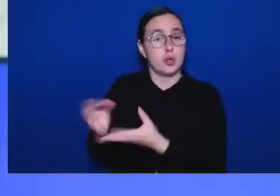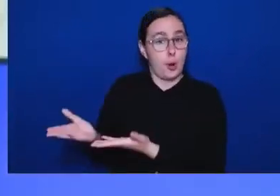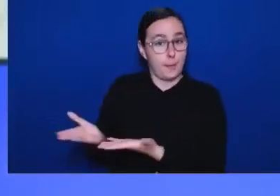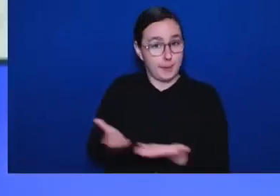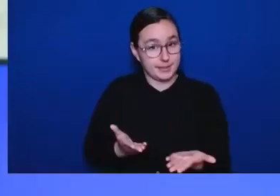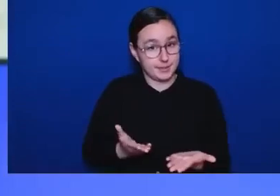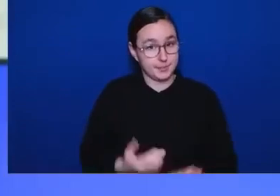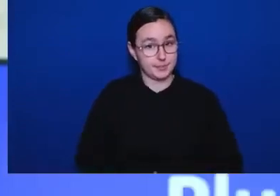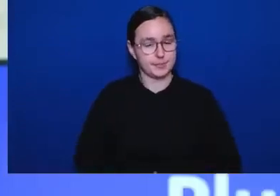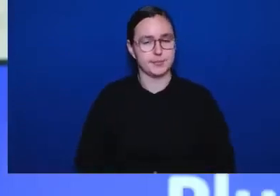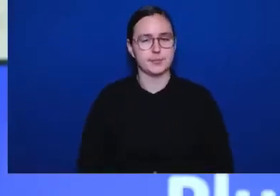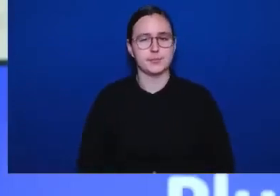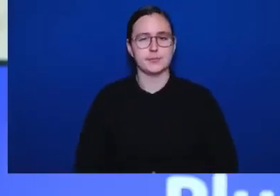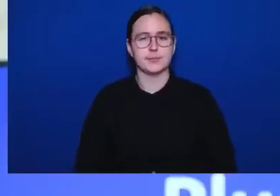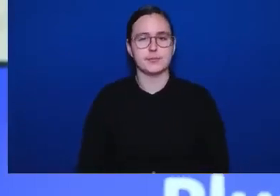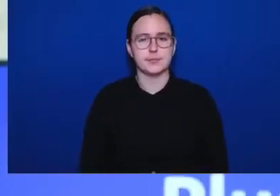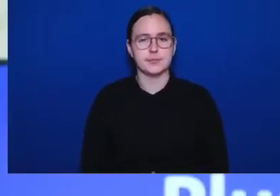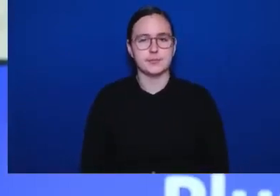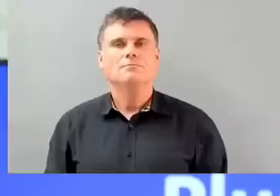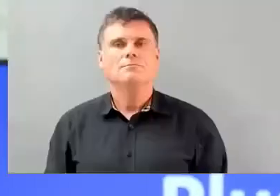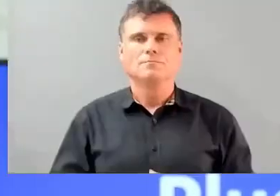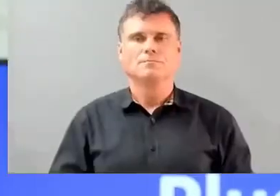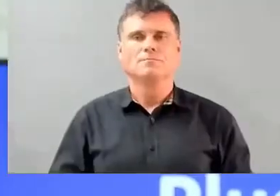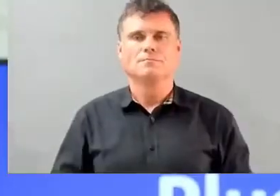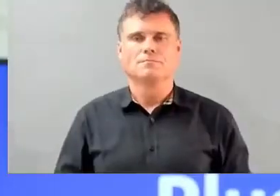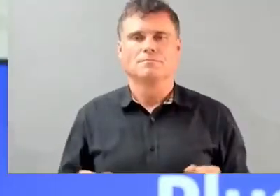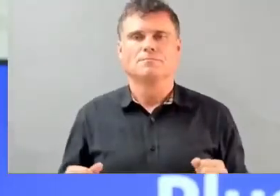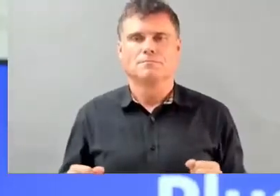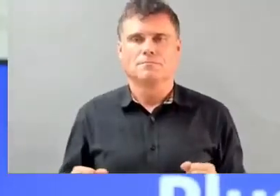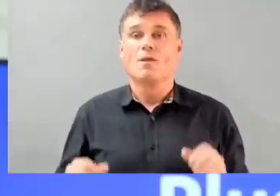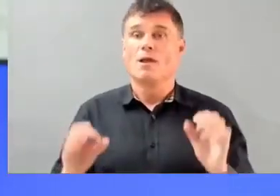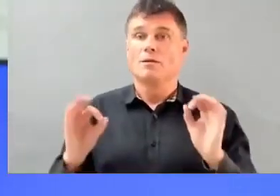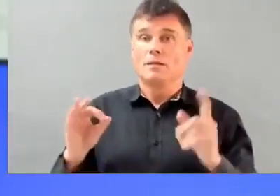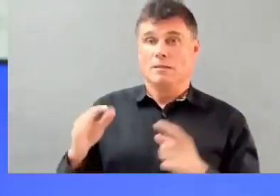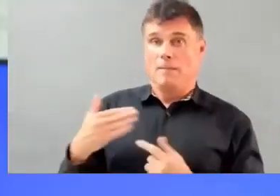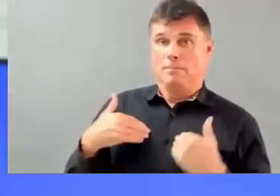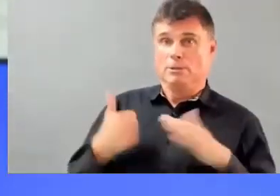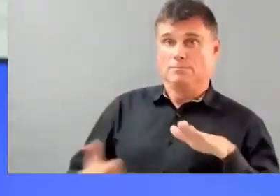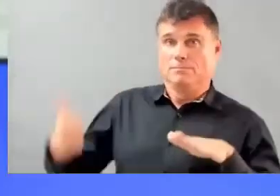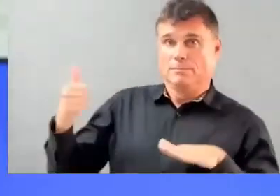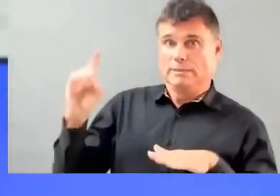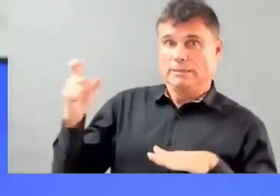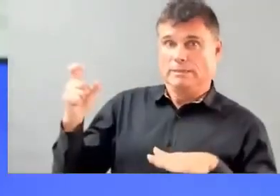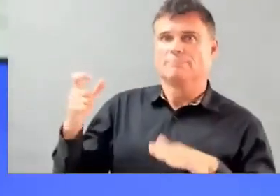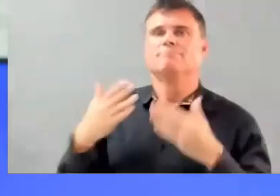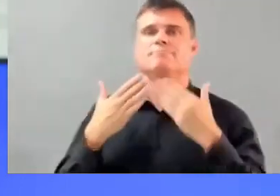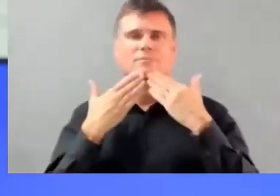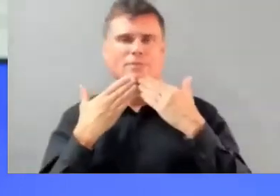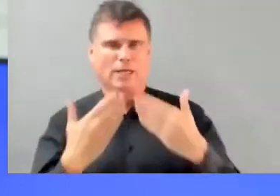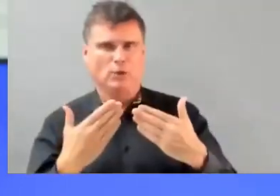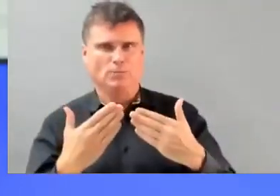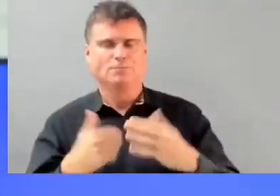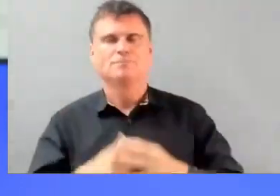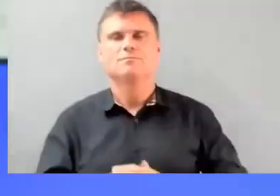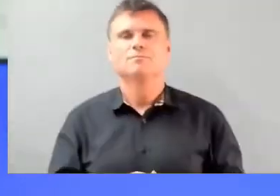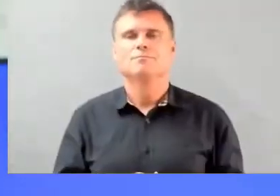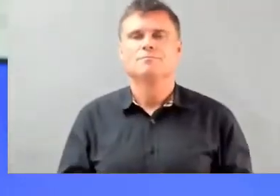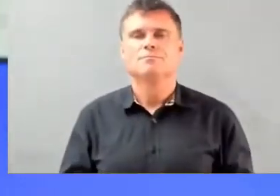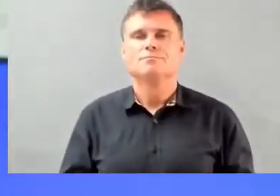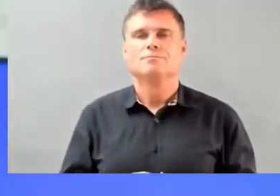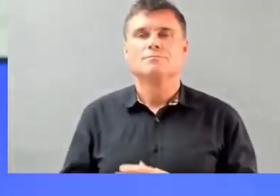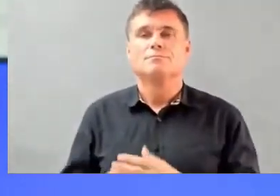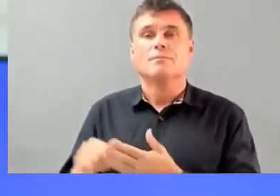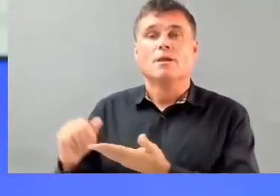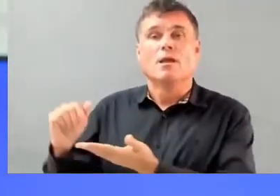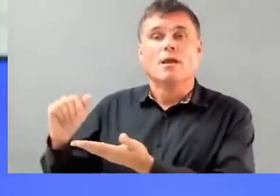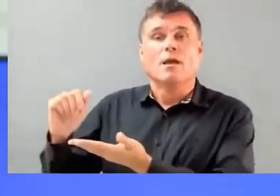much, Minister Dix, and thank you to Mr. Kierstead, KC, pardon me, from the